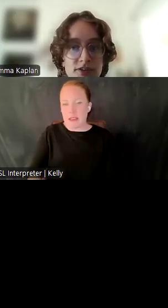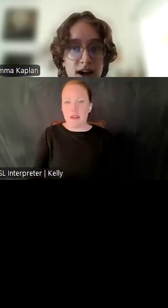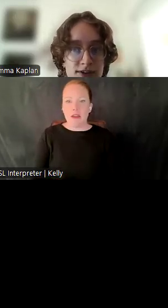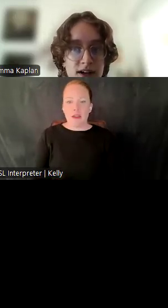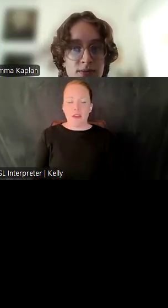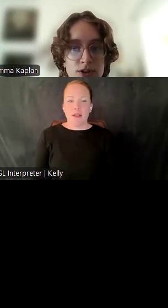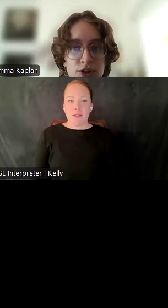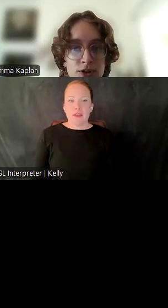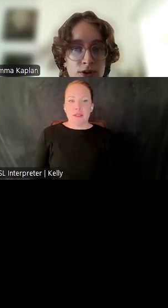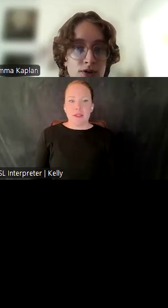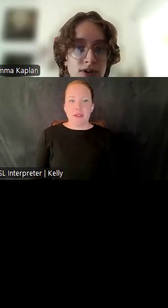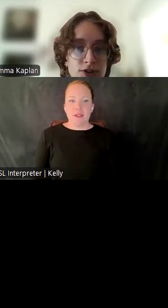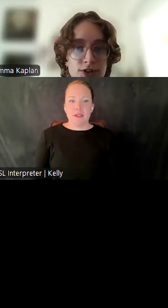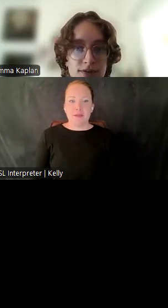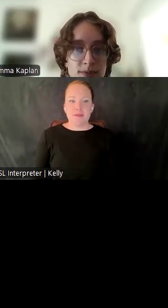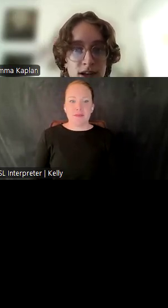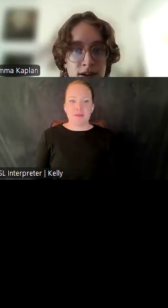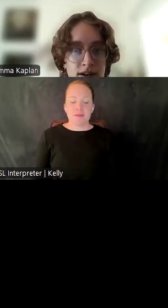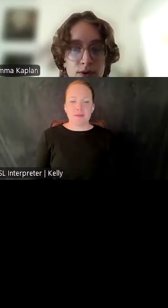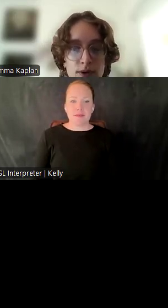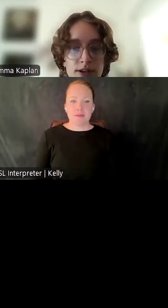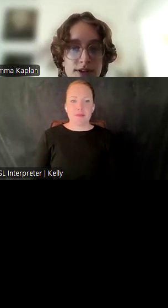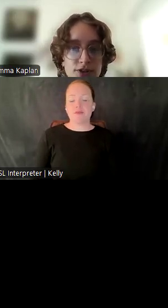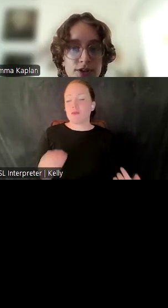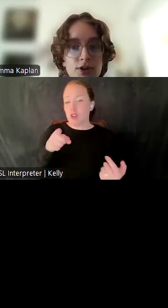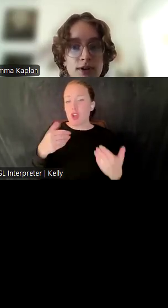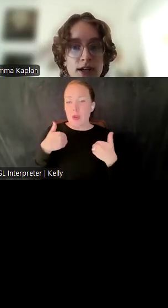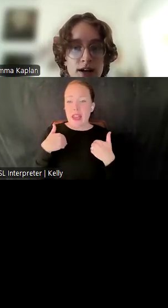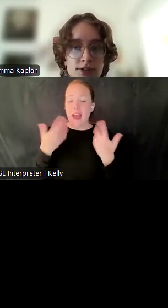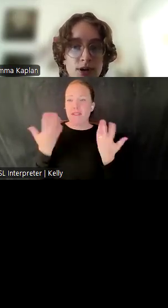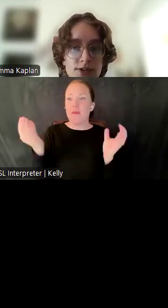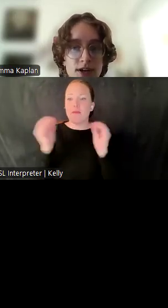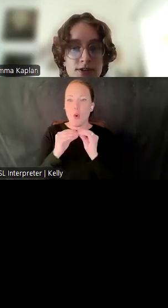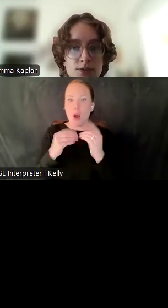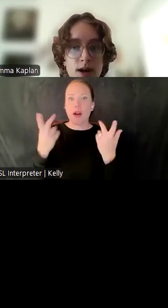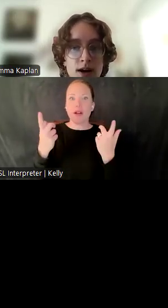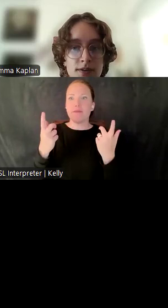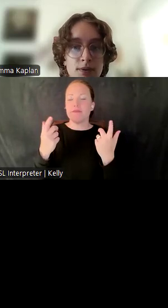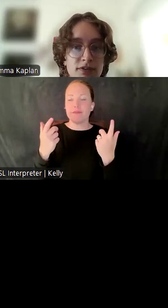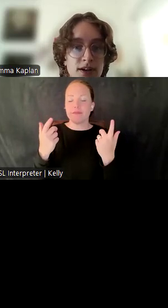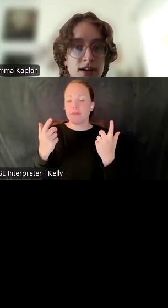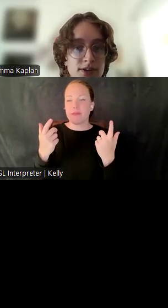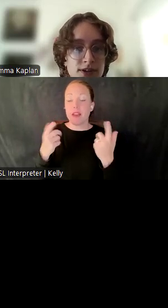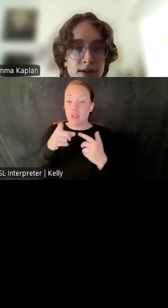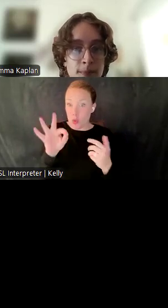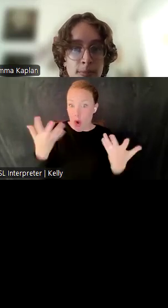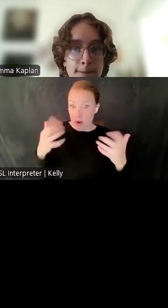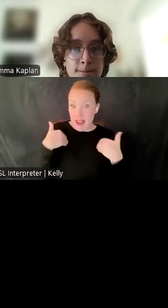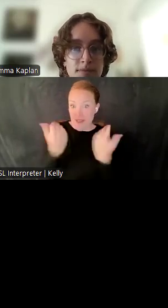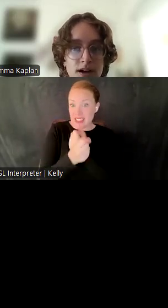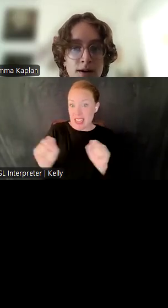developed as a facet of a more general overarching safety plan if your organization already has a process where that would fit in